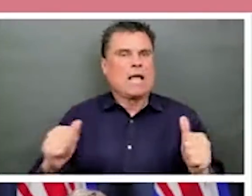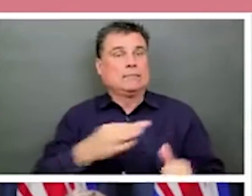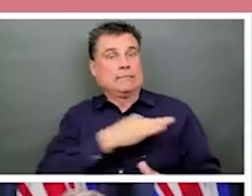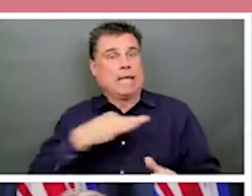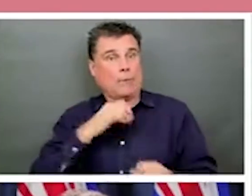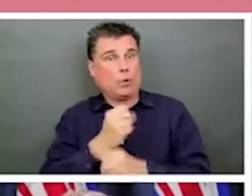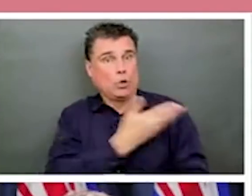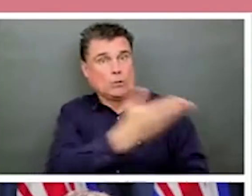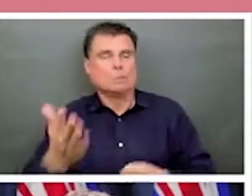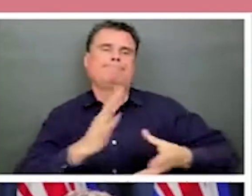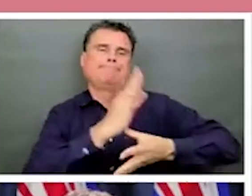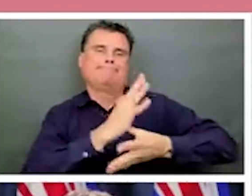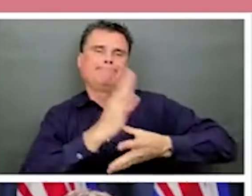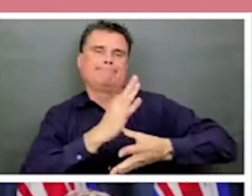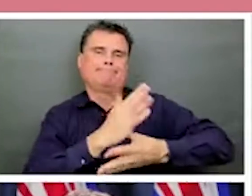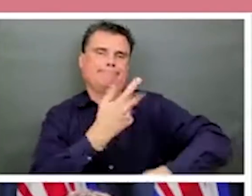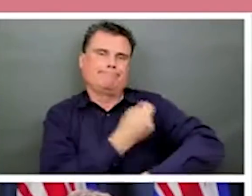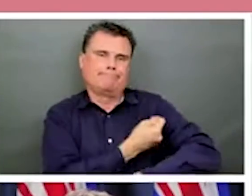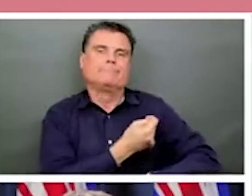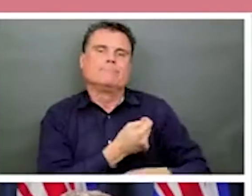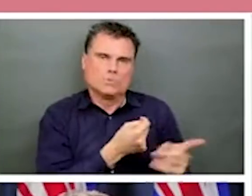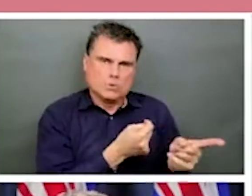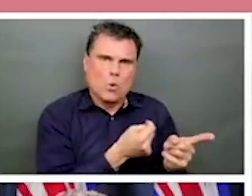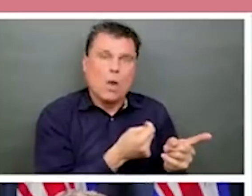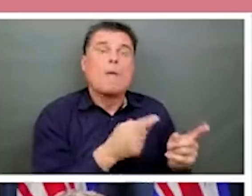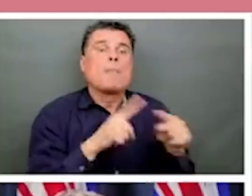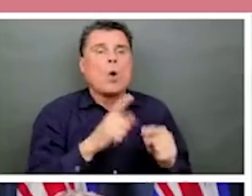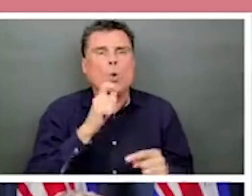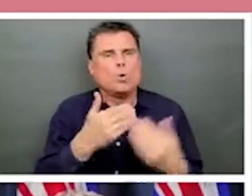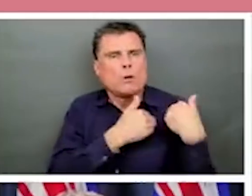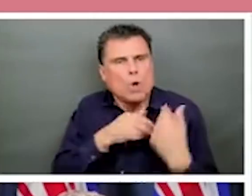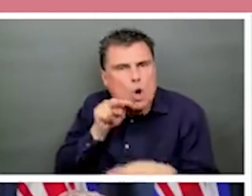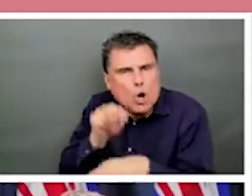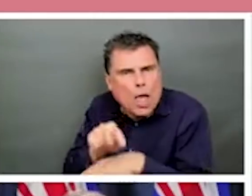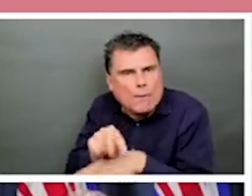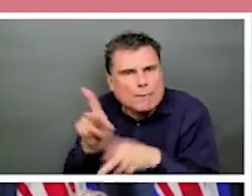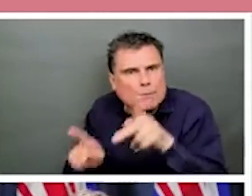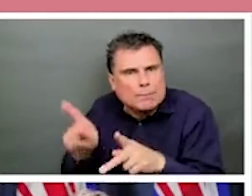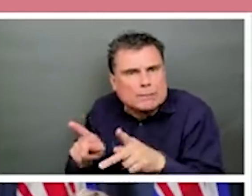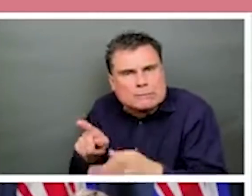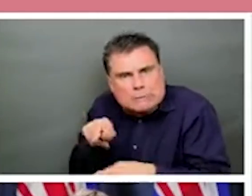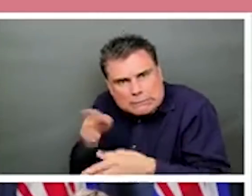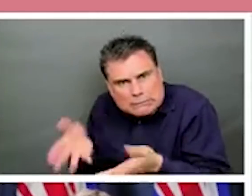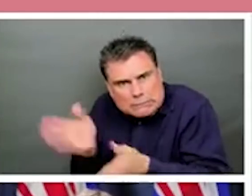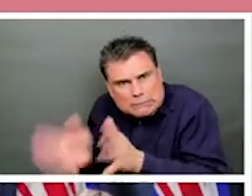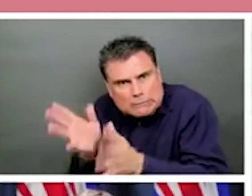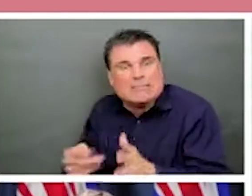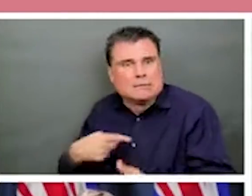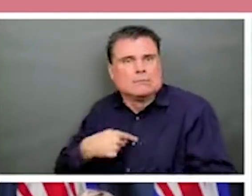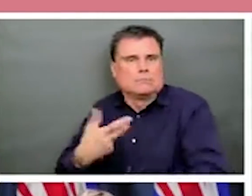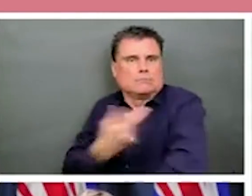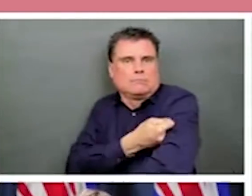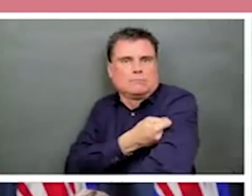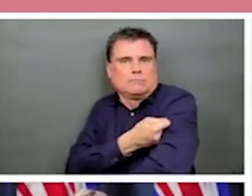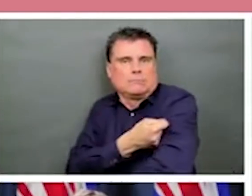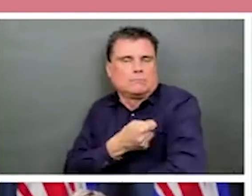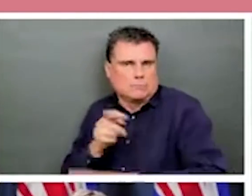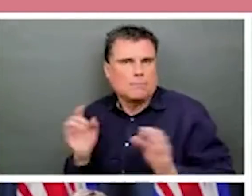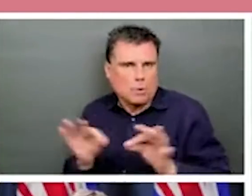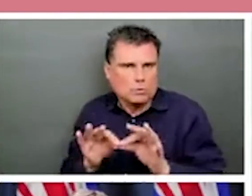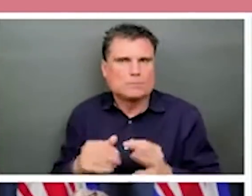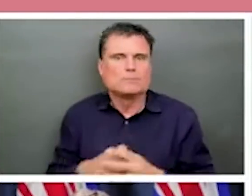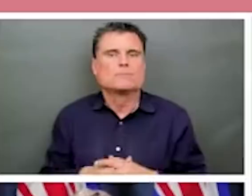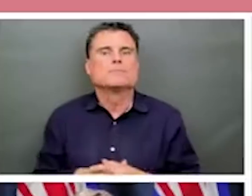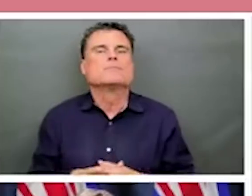direct care providers in our community, physicians, and so on. And we continue to work across the province with the First Nations